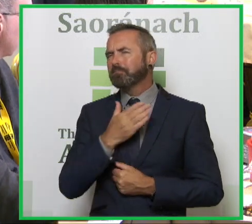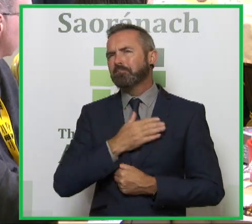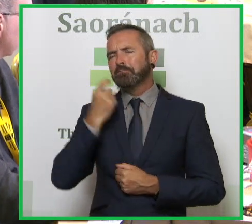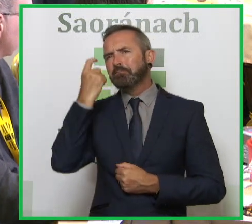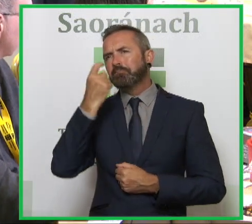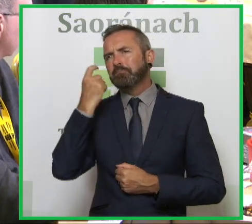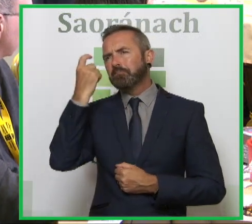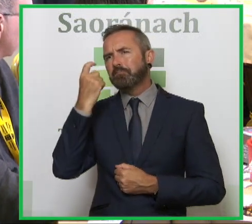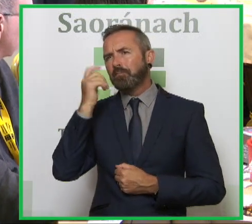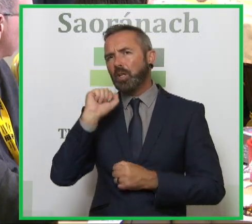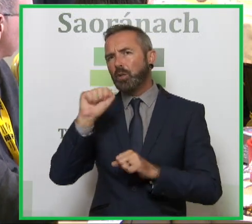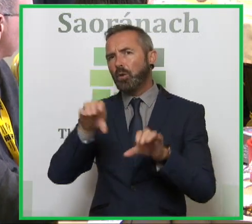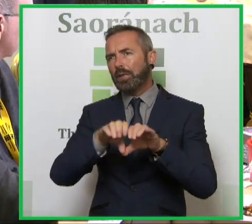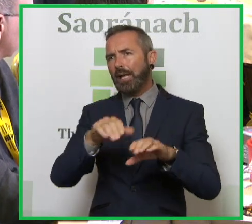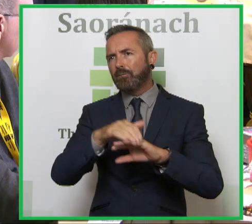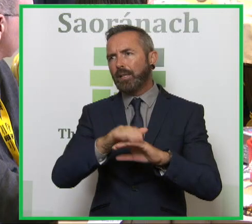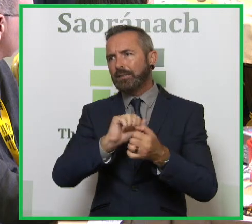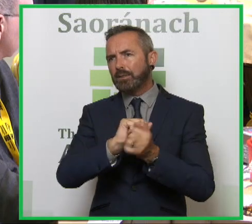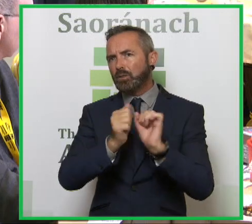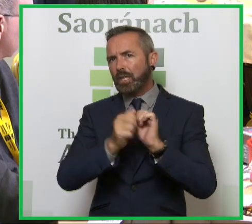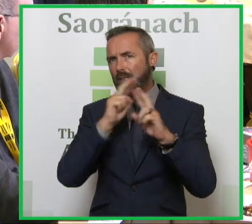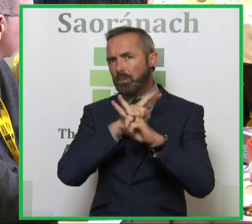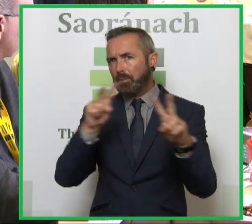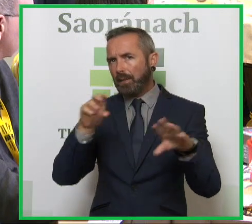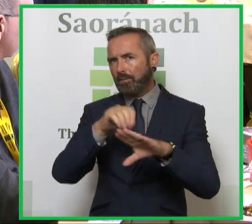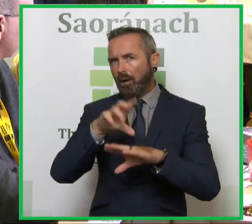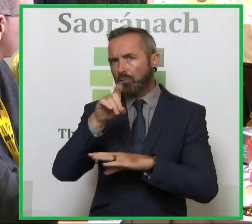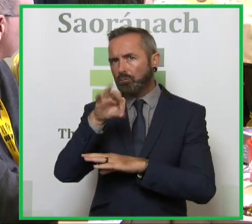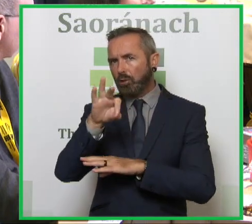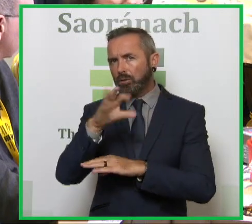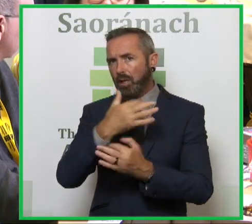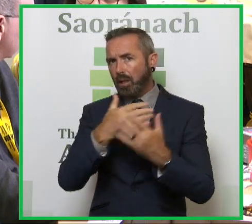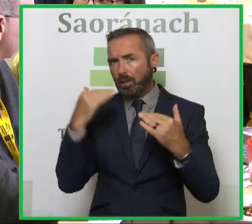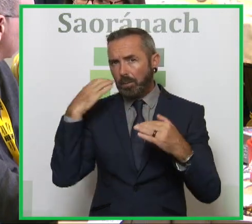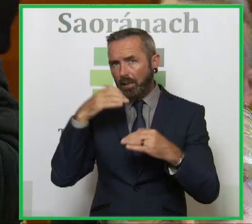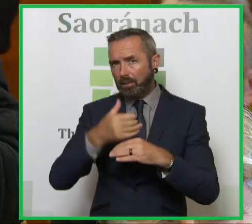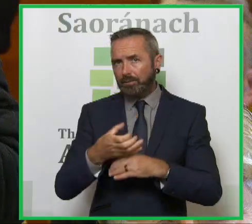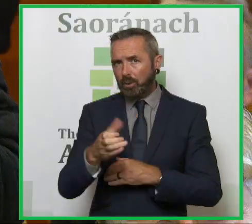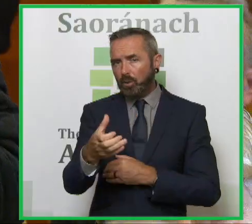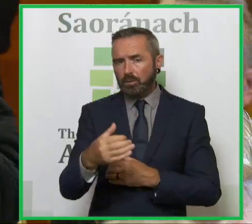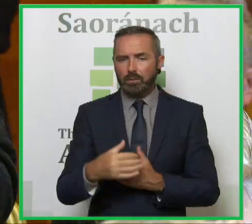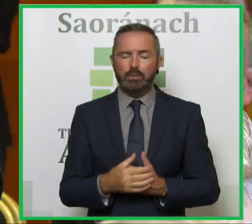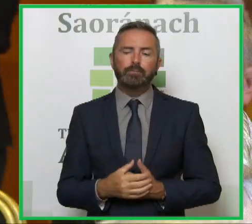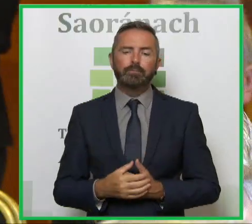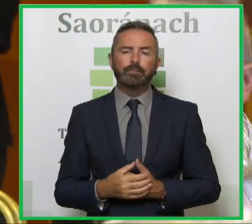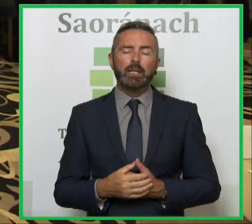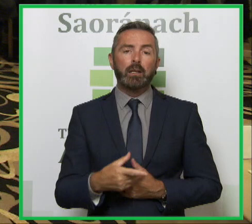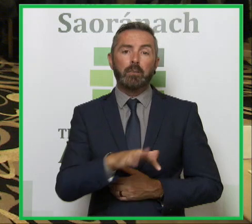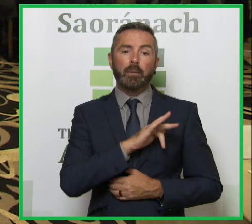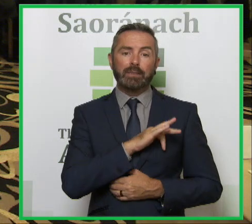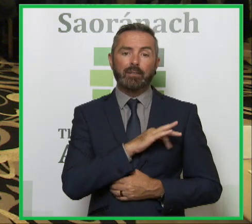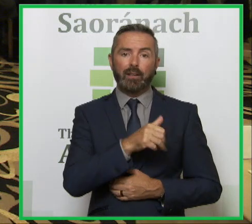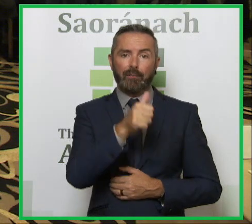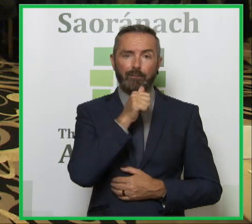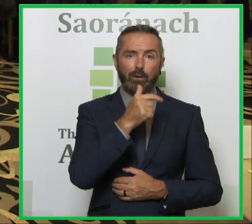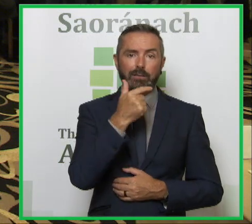did her classmates change their views on drugs, like, much, or? Yeah, so when I was in first, second and third